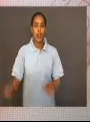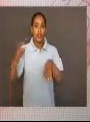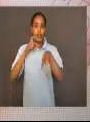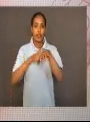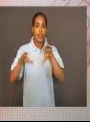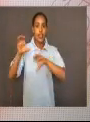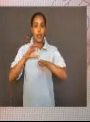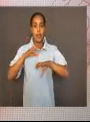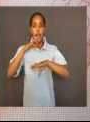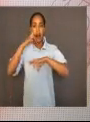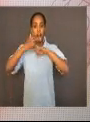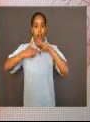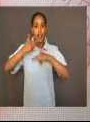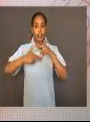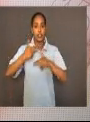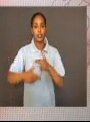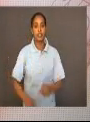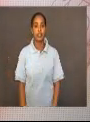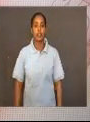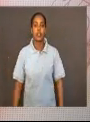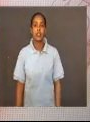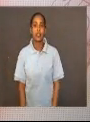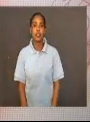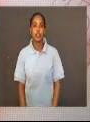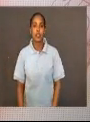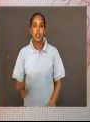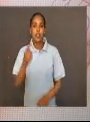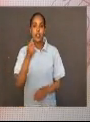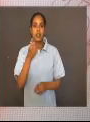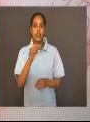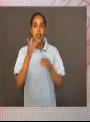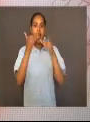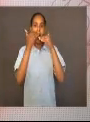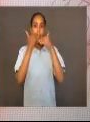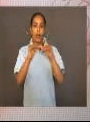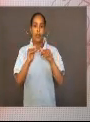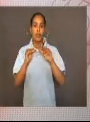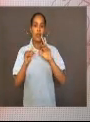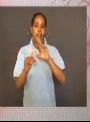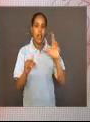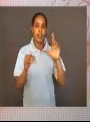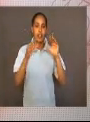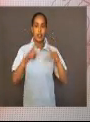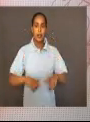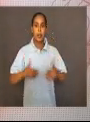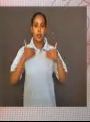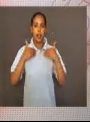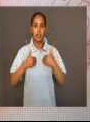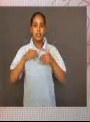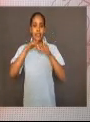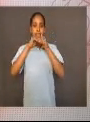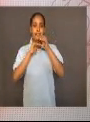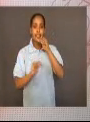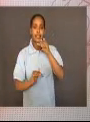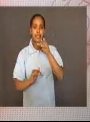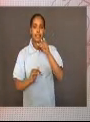During a chemical reaction, the amount of reactants present